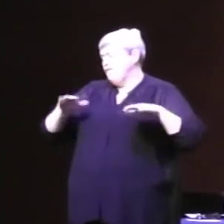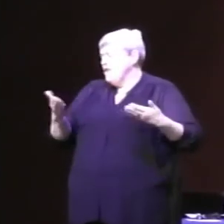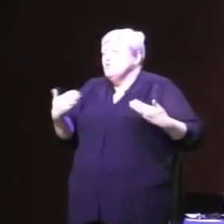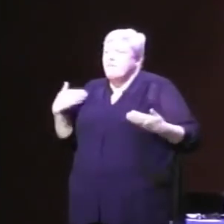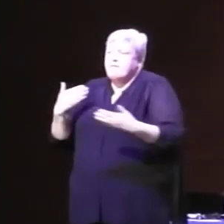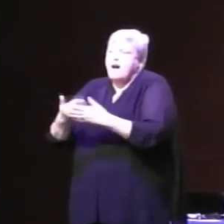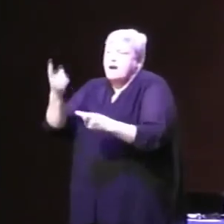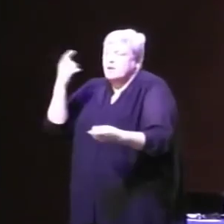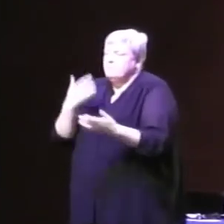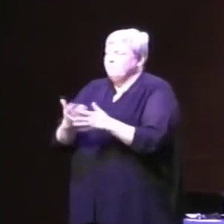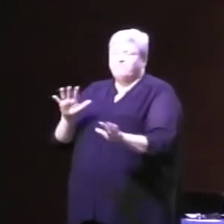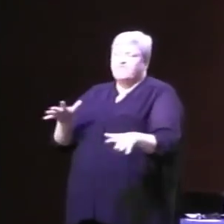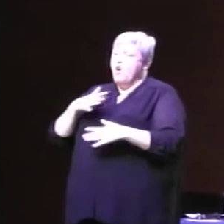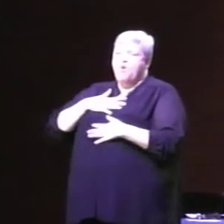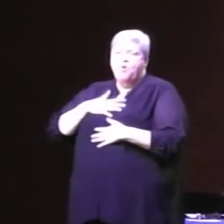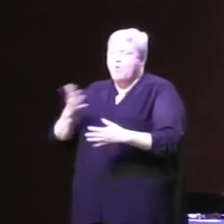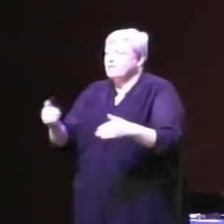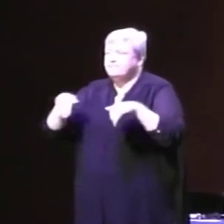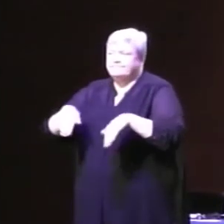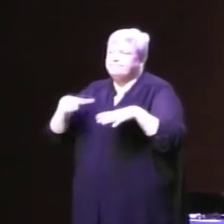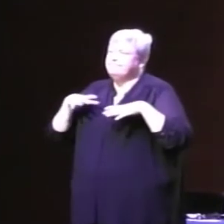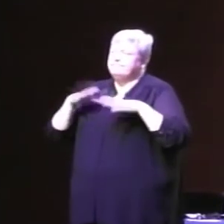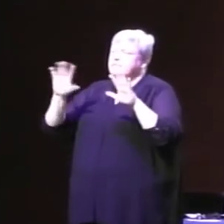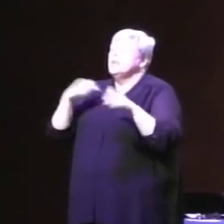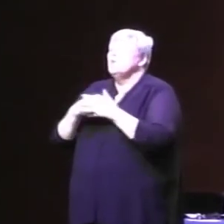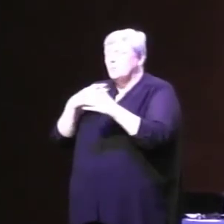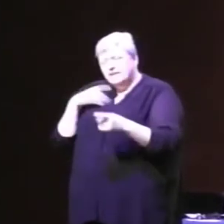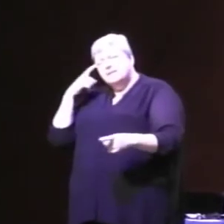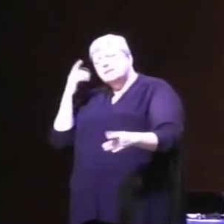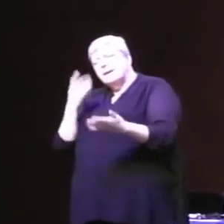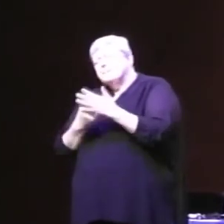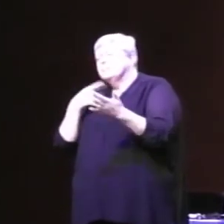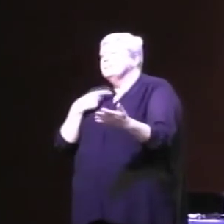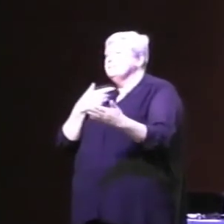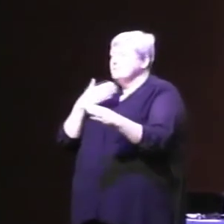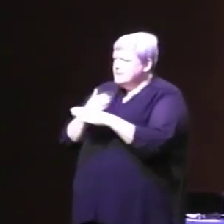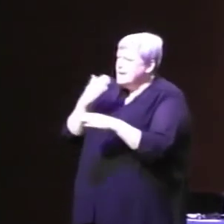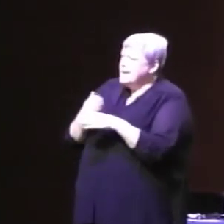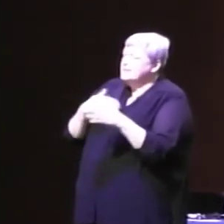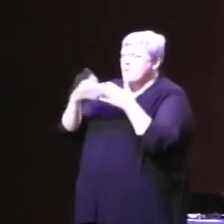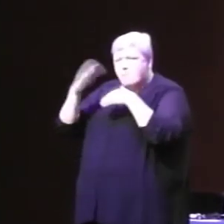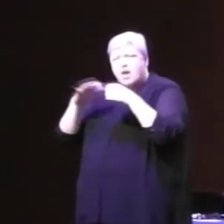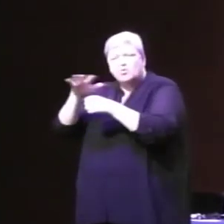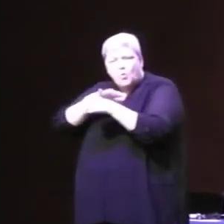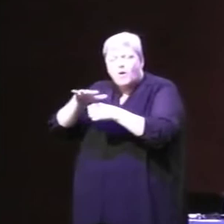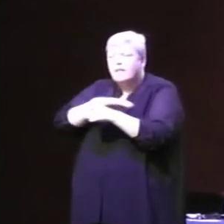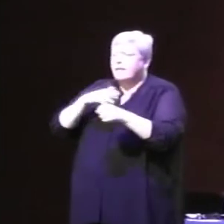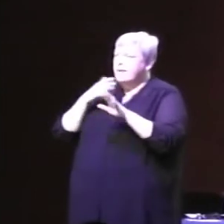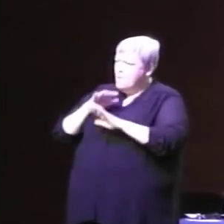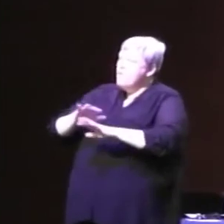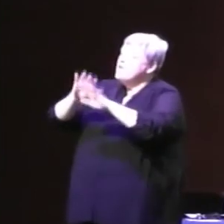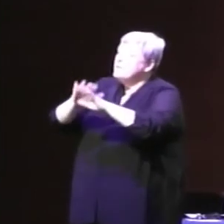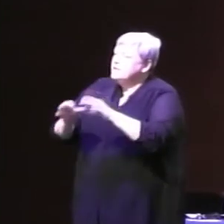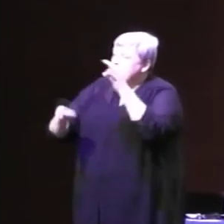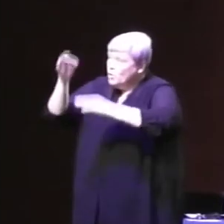breath waiting for a call from the local great and good. Rather, we've set ourselves the task of building locally a movement to which local politicians